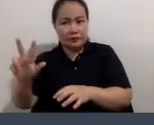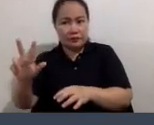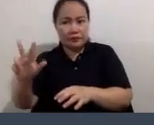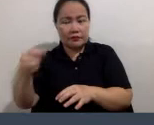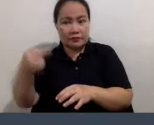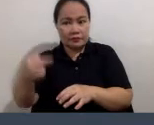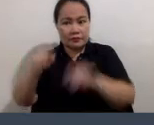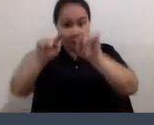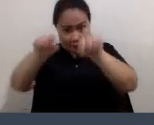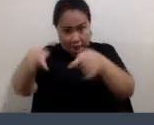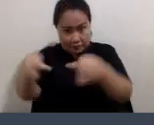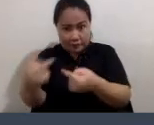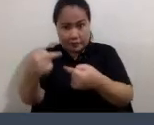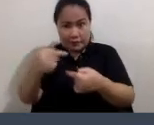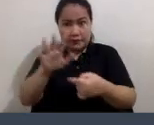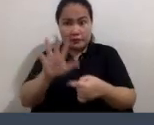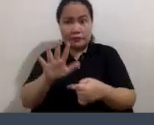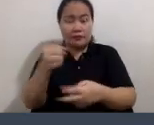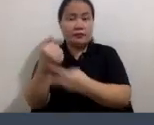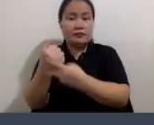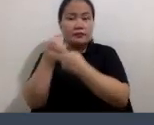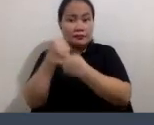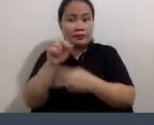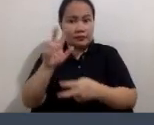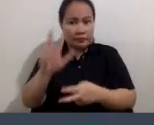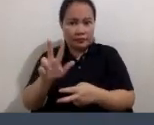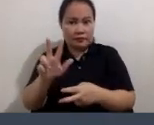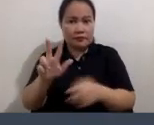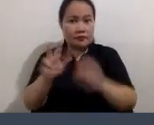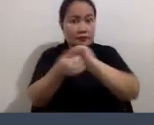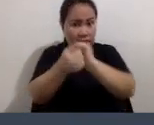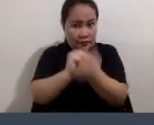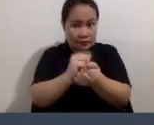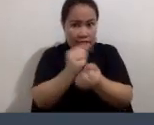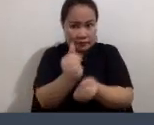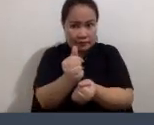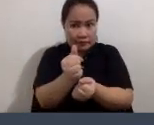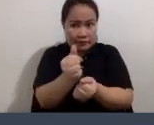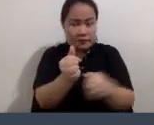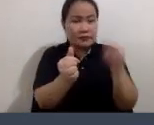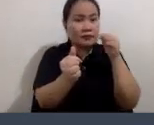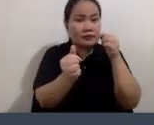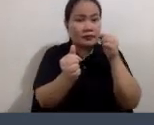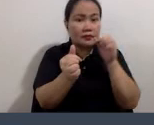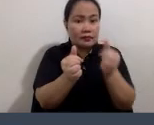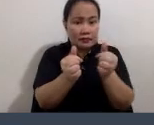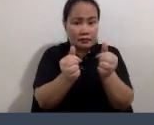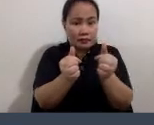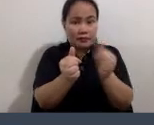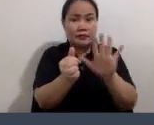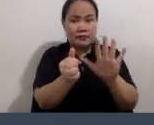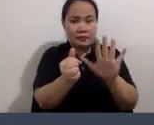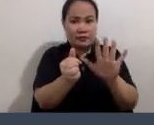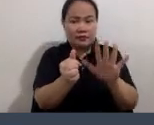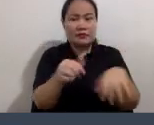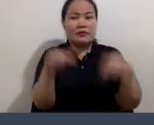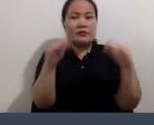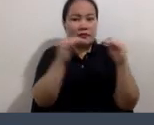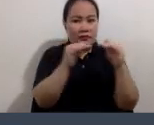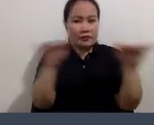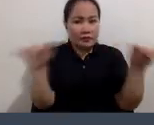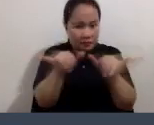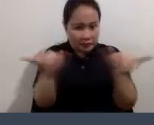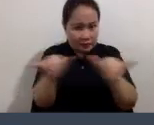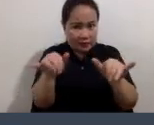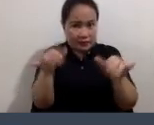3 minus negative 5. So, keep si 3. Change. And then negative, positive.